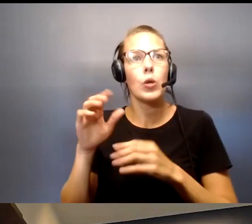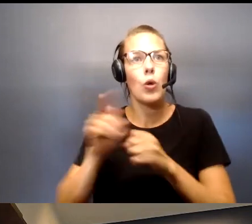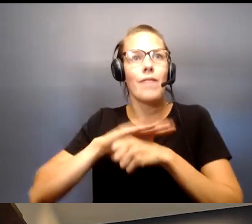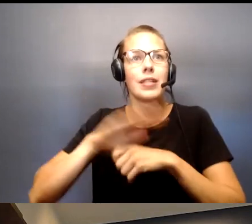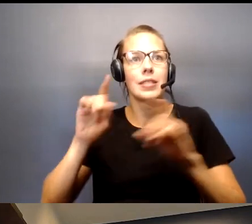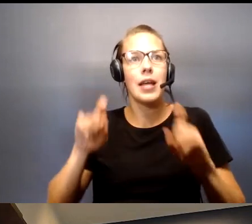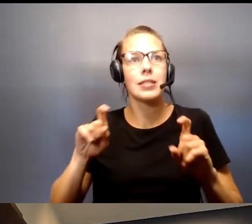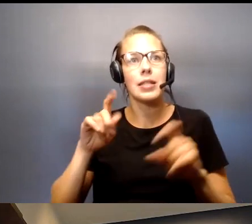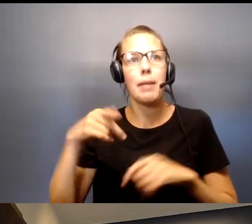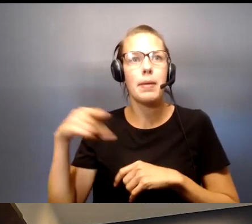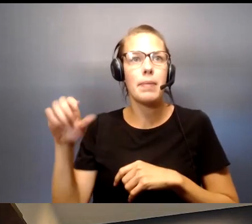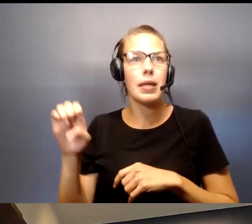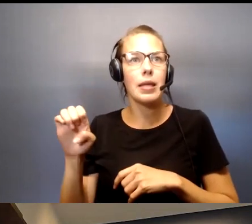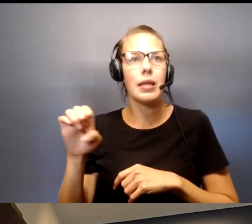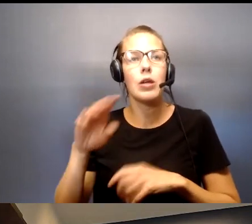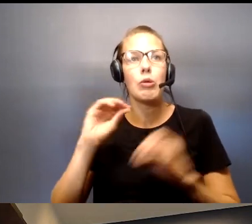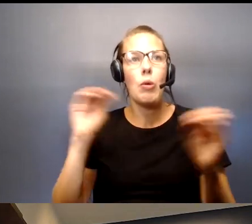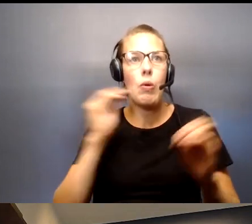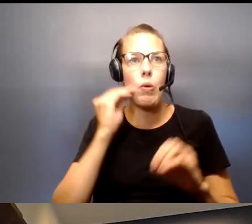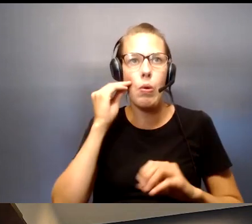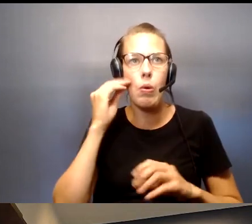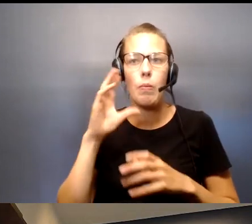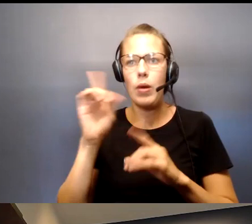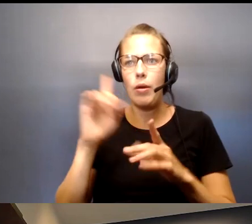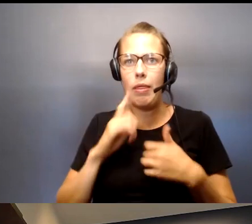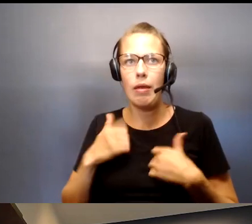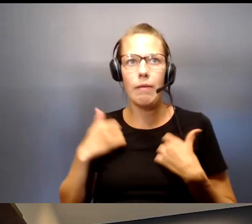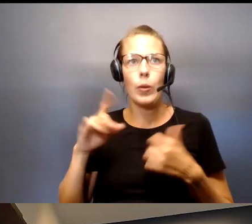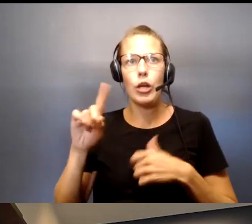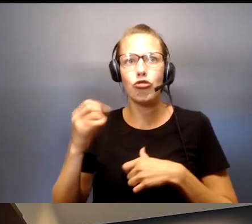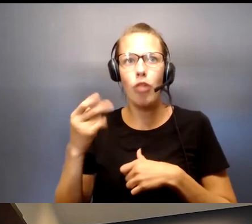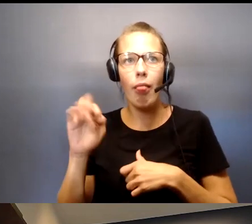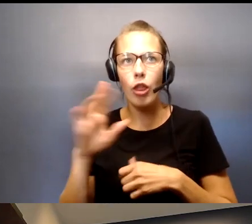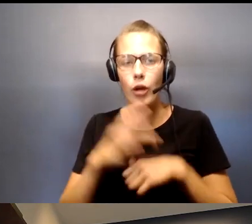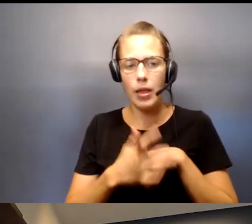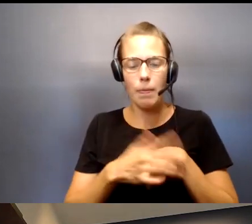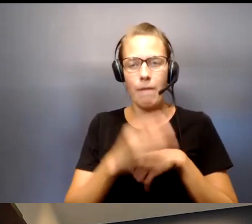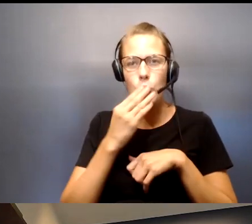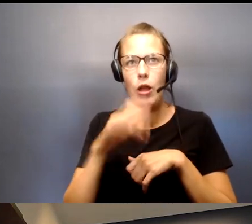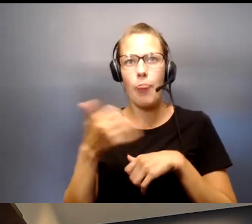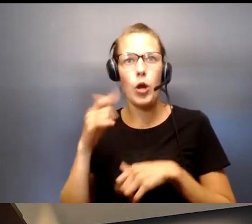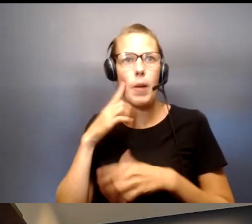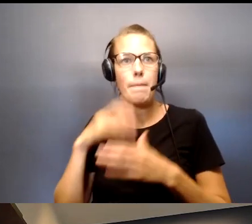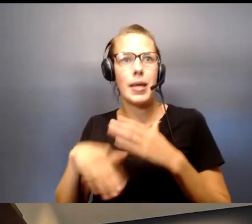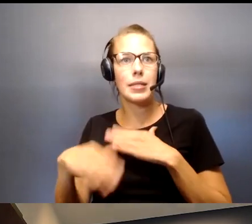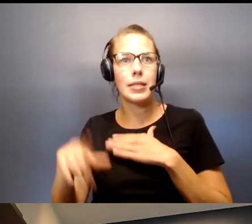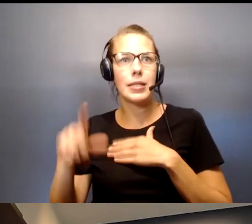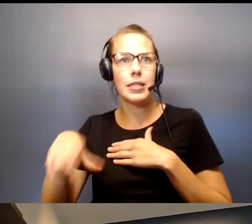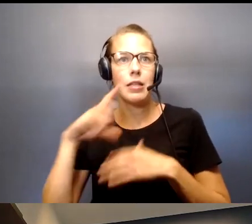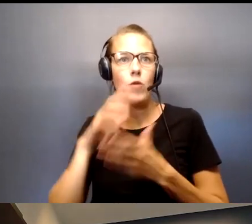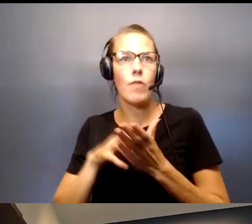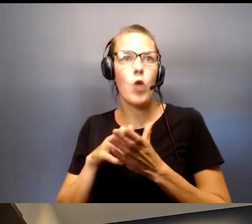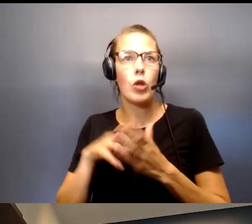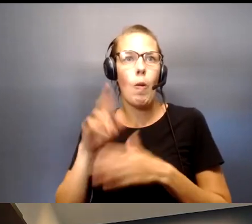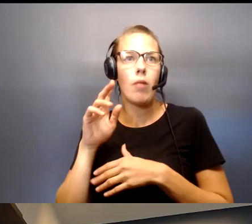protective equipment, homelessness and sheltering, and the availability of food and other basic needs for vulnerable individuals in our